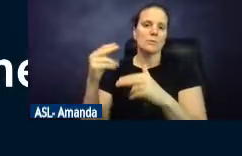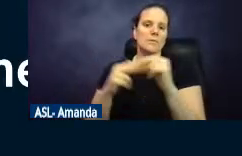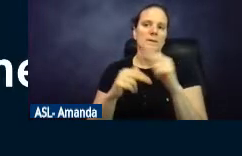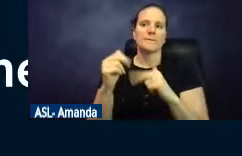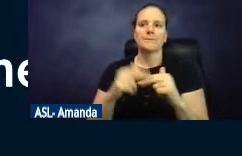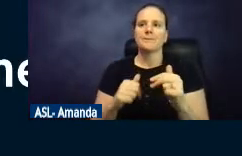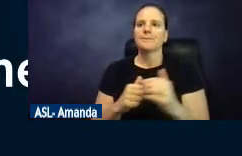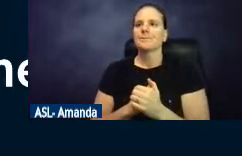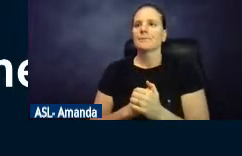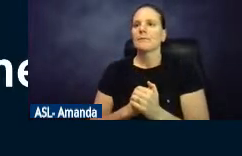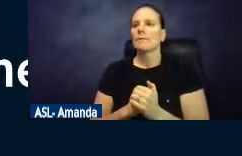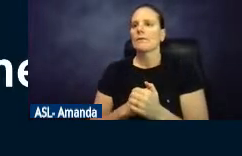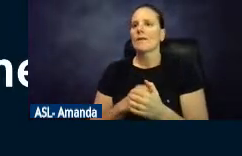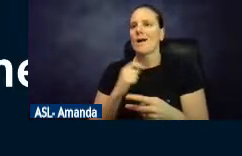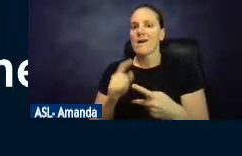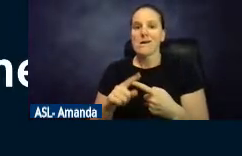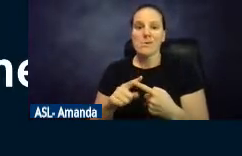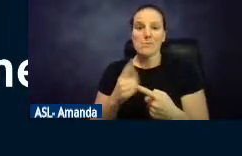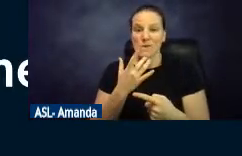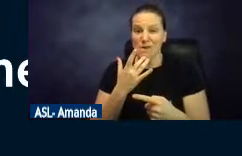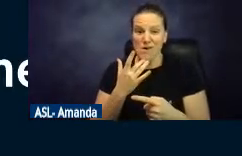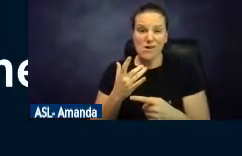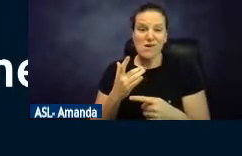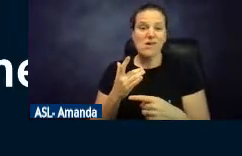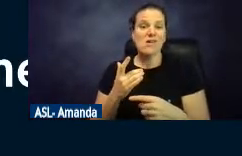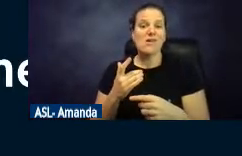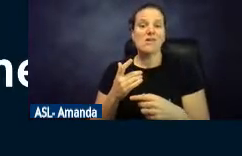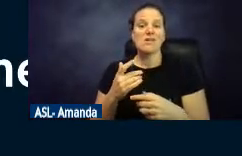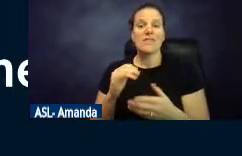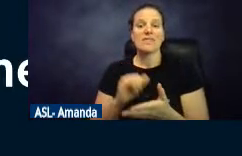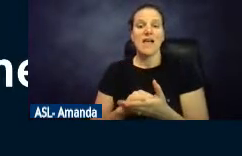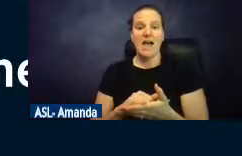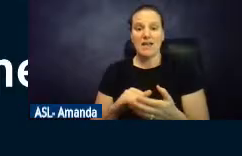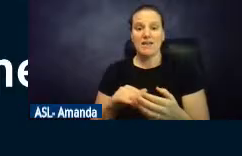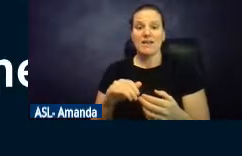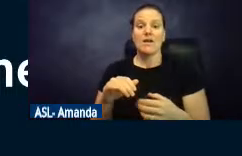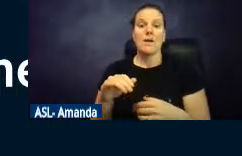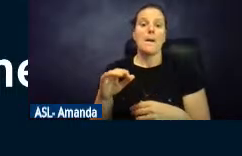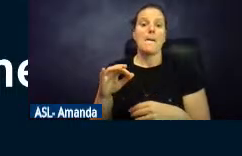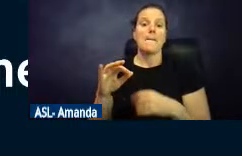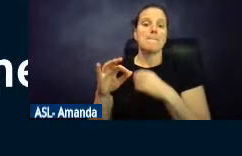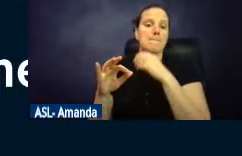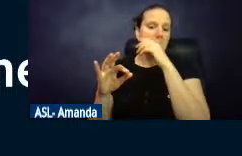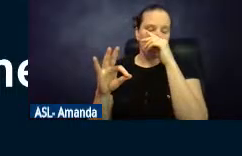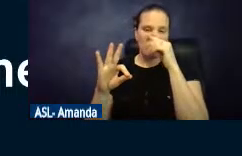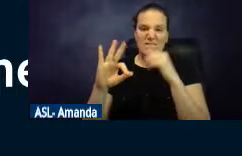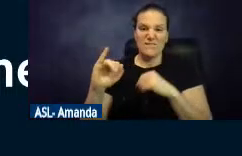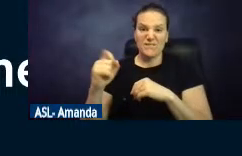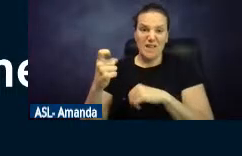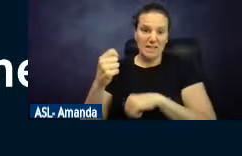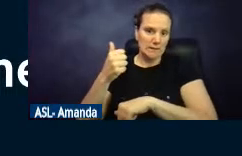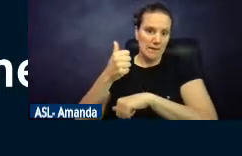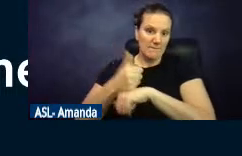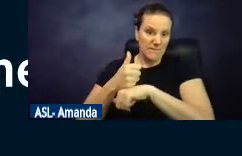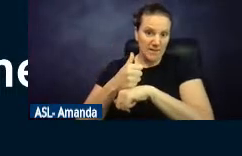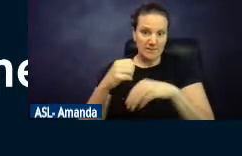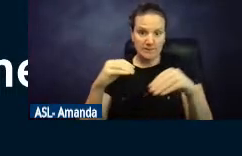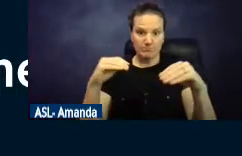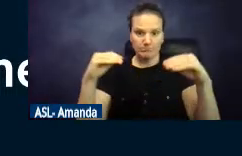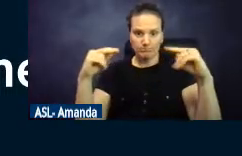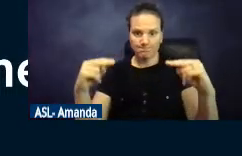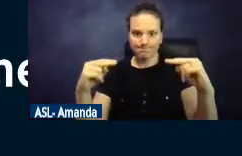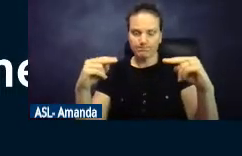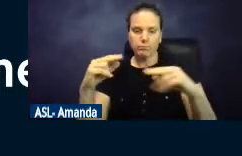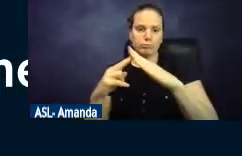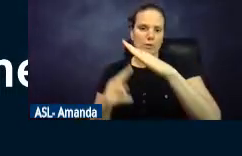be our preferred fixed span or whether we will be going towards a movable span at